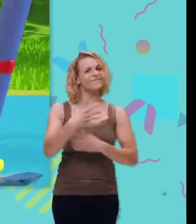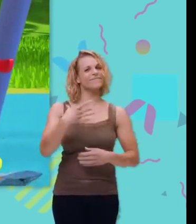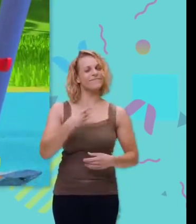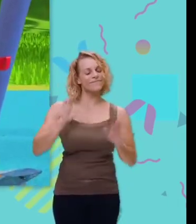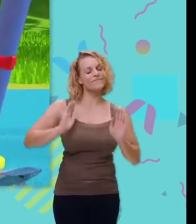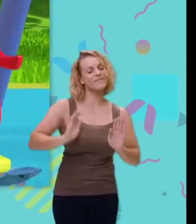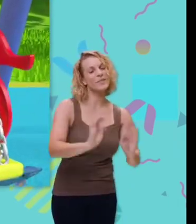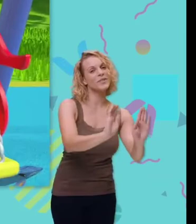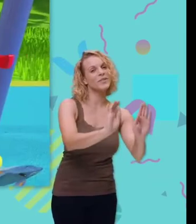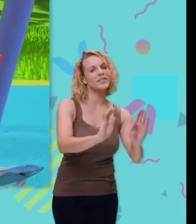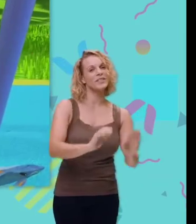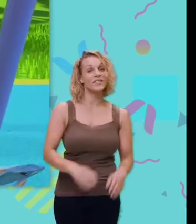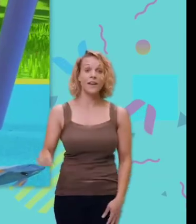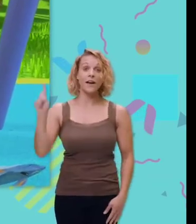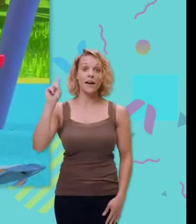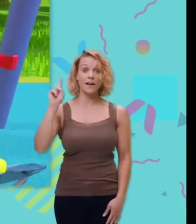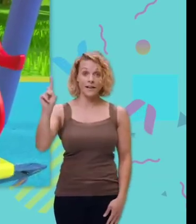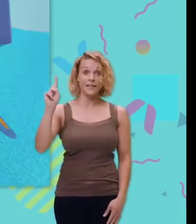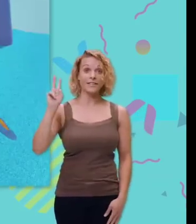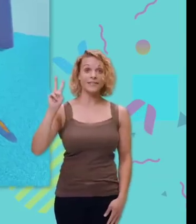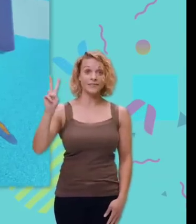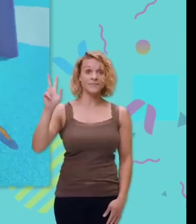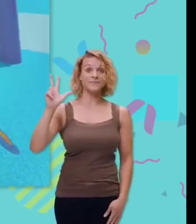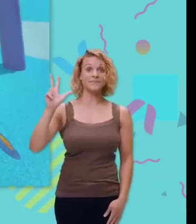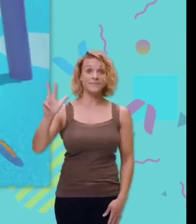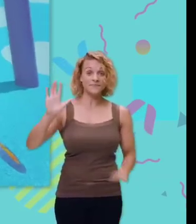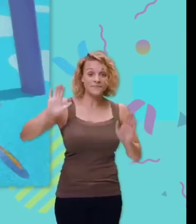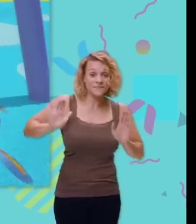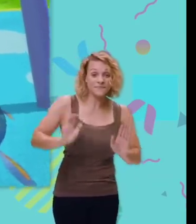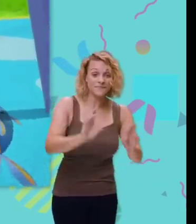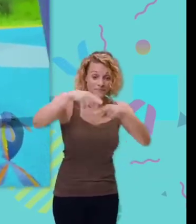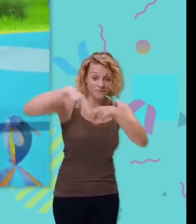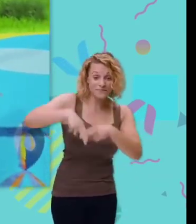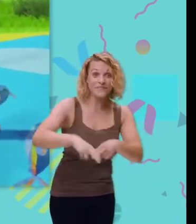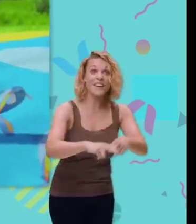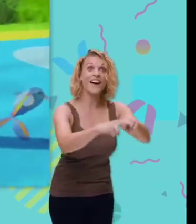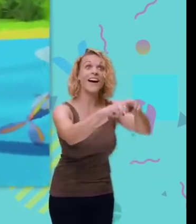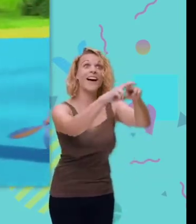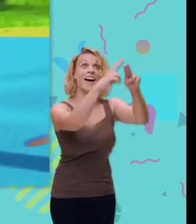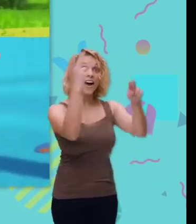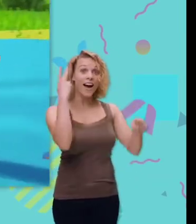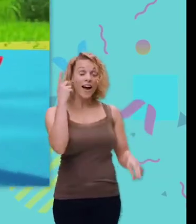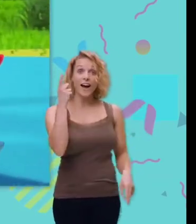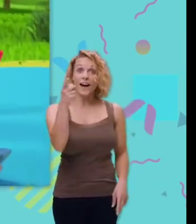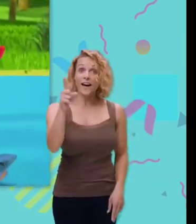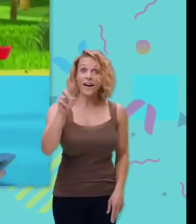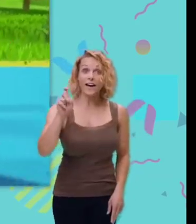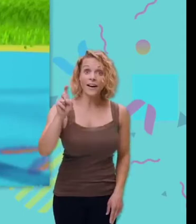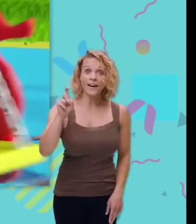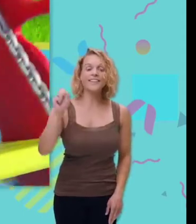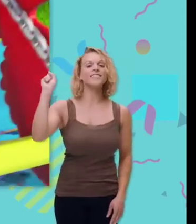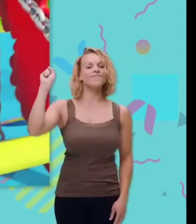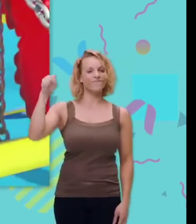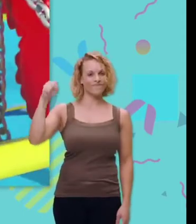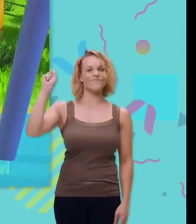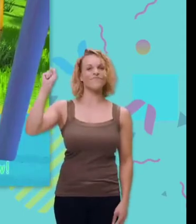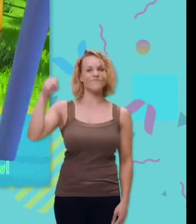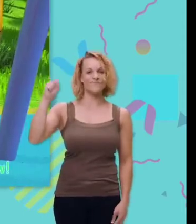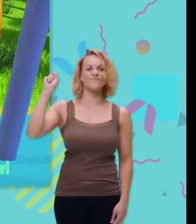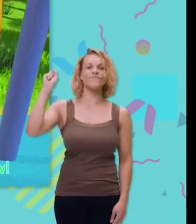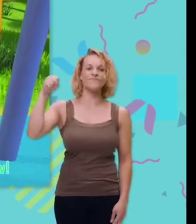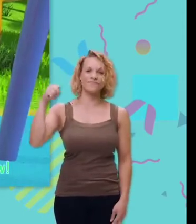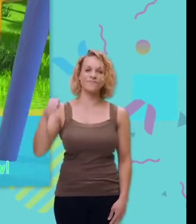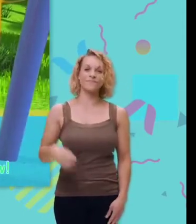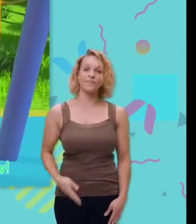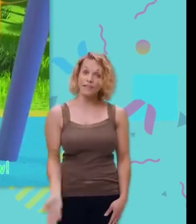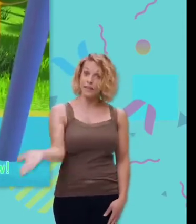See, Teddy likes to push. 1, 2, 3, way up high, you see.